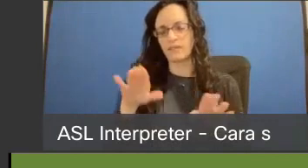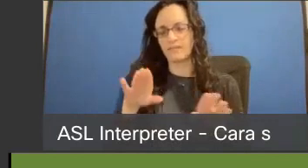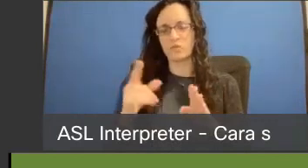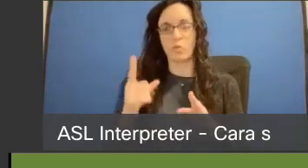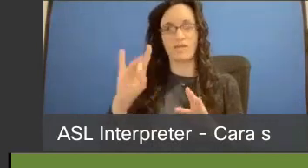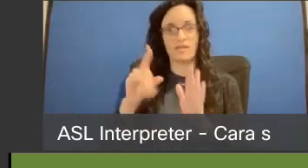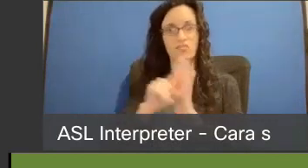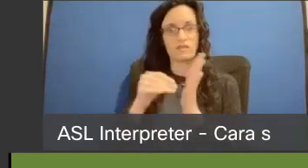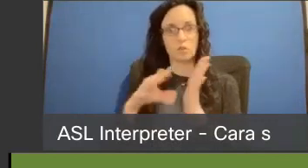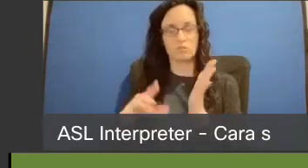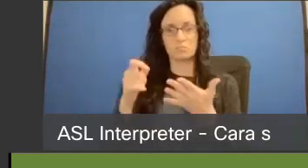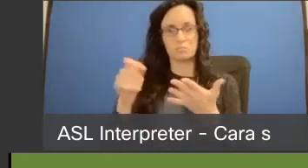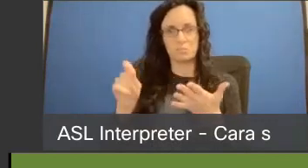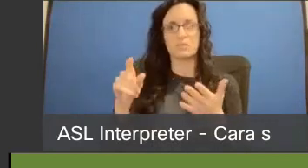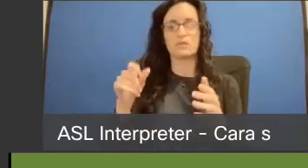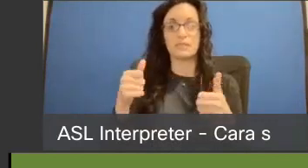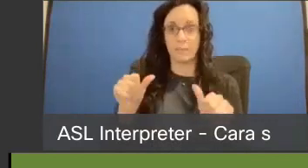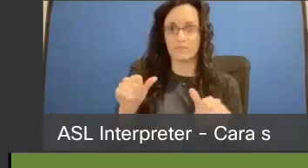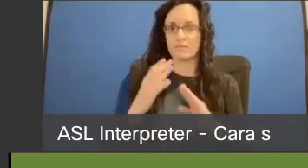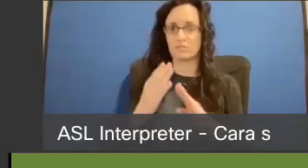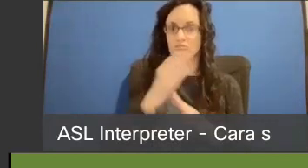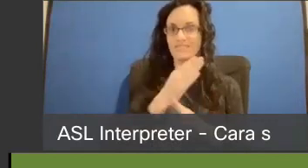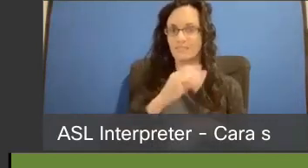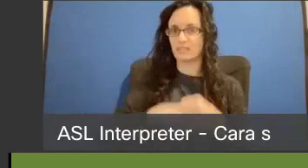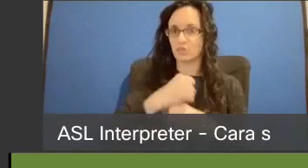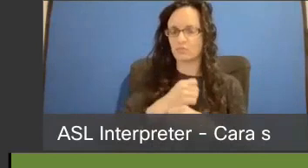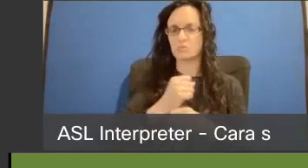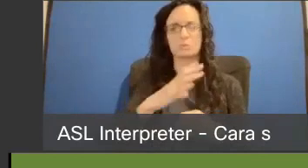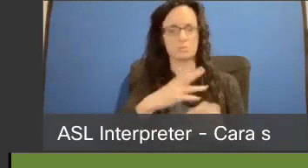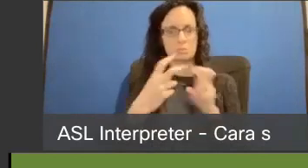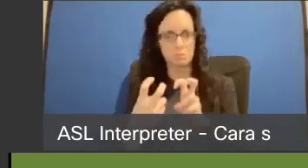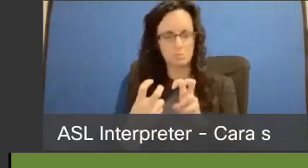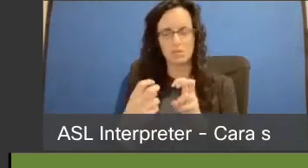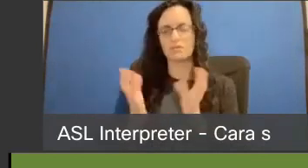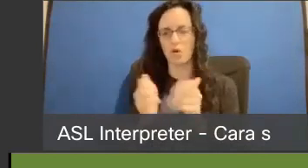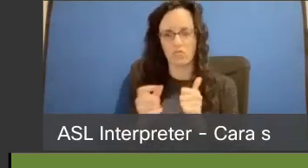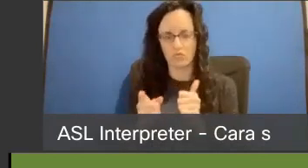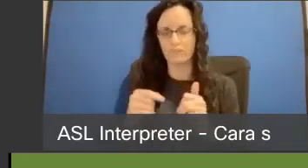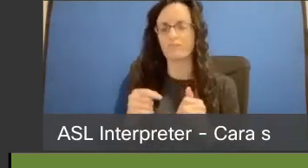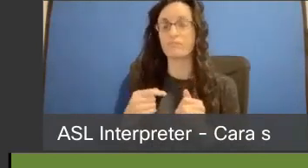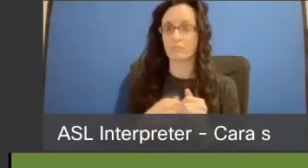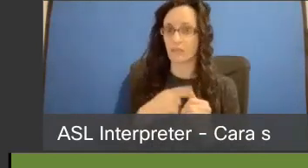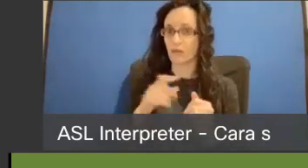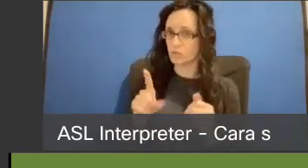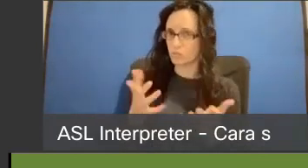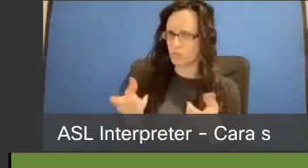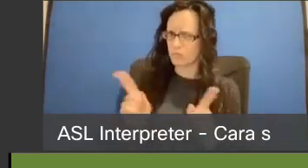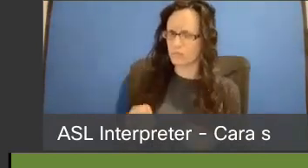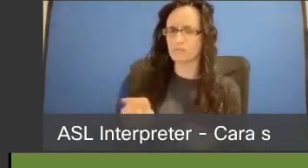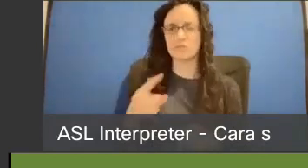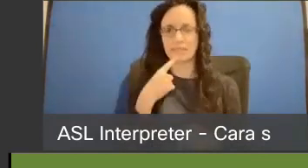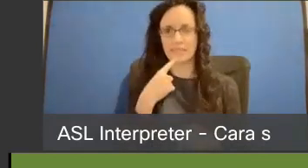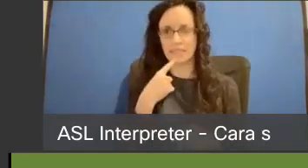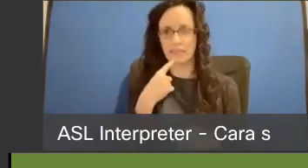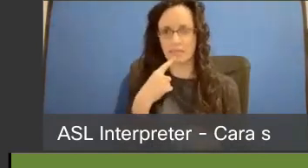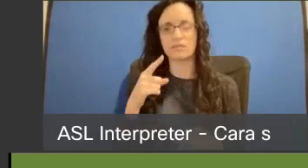made an attempt in the preceding year, so I had the opportunity to talk with her. After a little while, I got around to asking her, so what had happened? And she told me that she had taken a